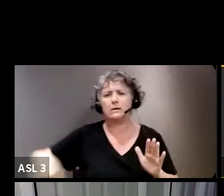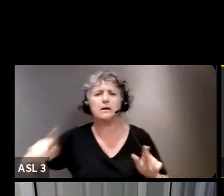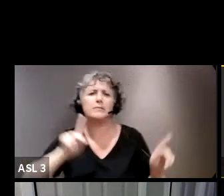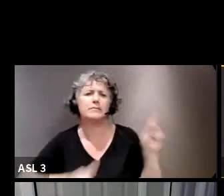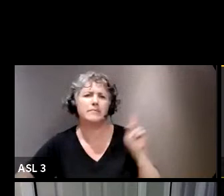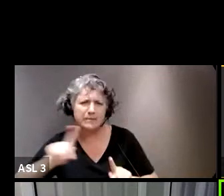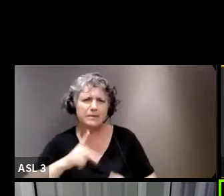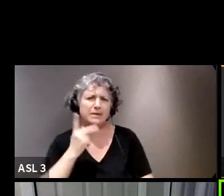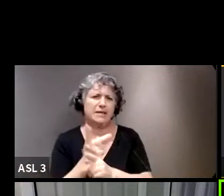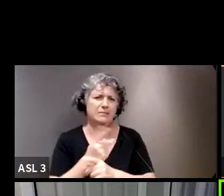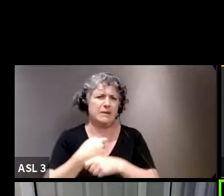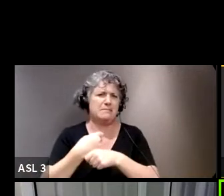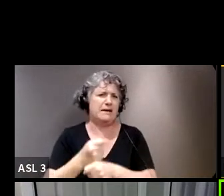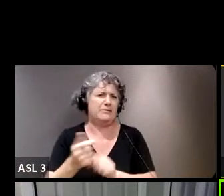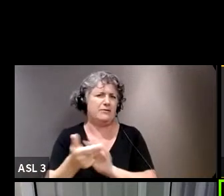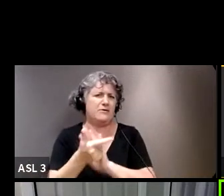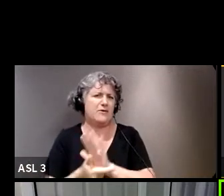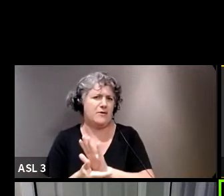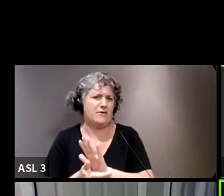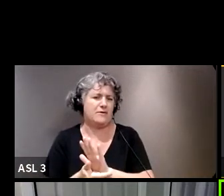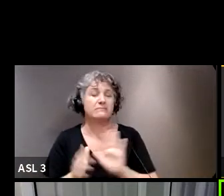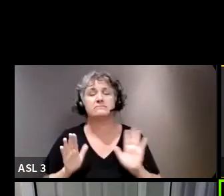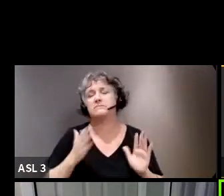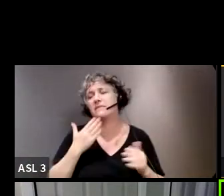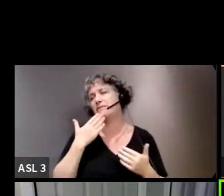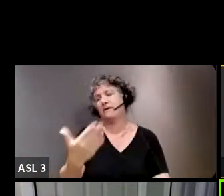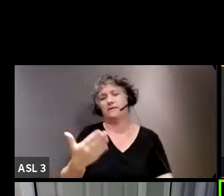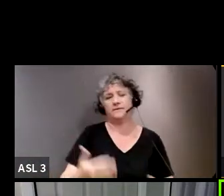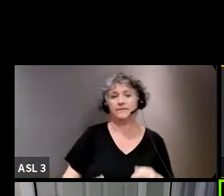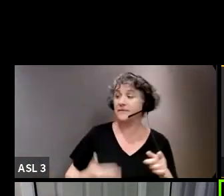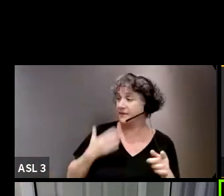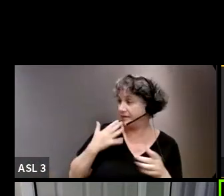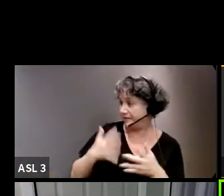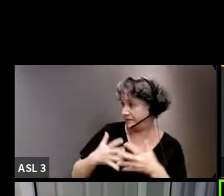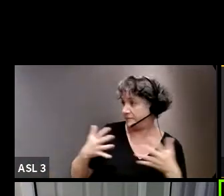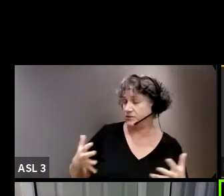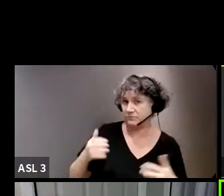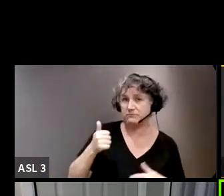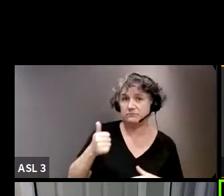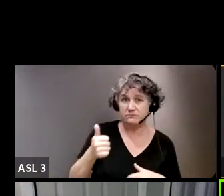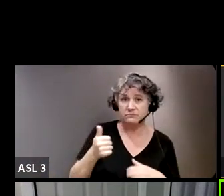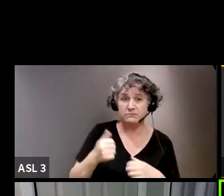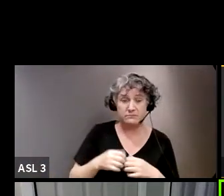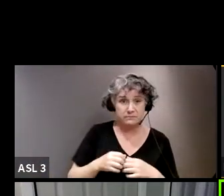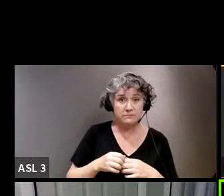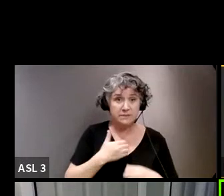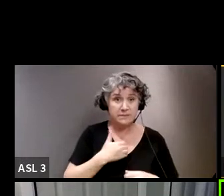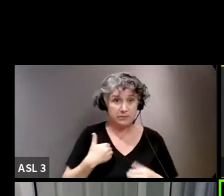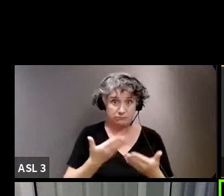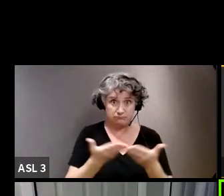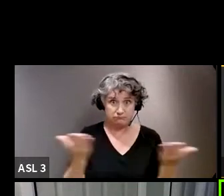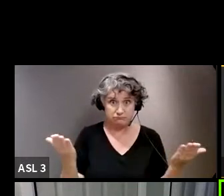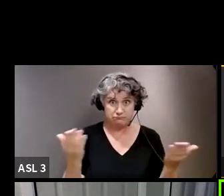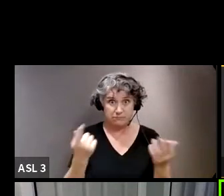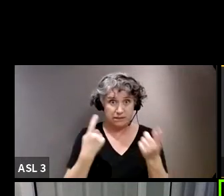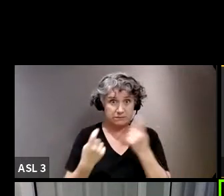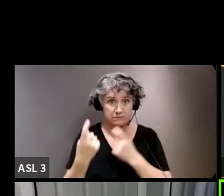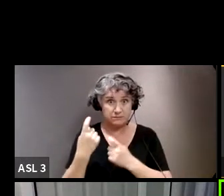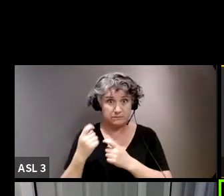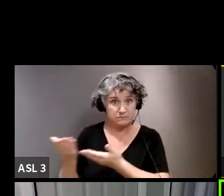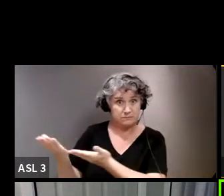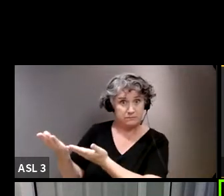you thank you very much aaron are there any uh would any other members like to ask any